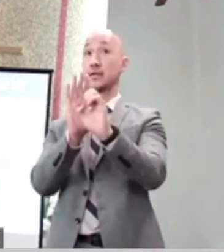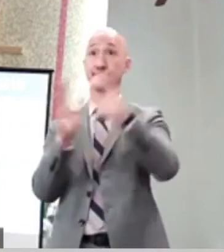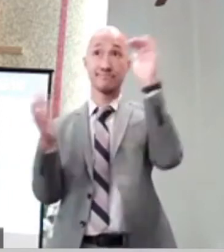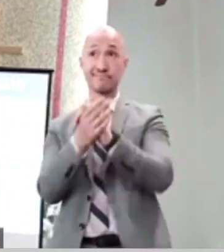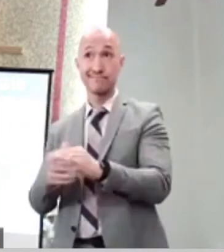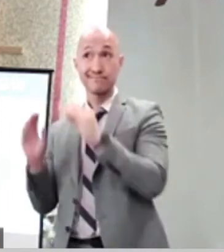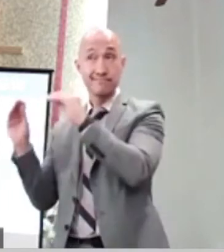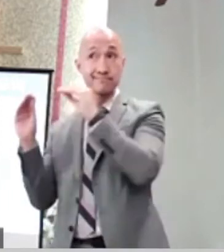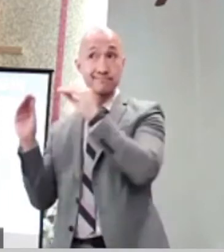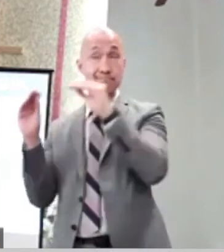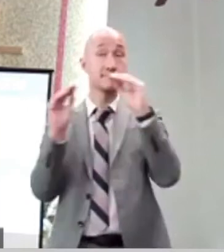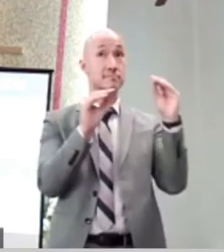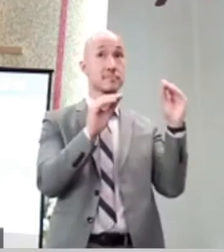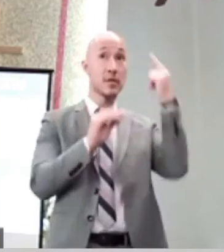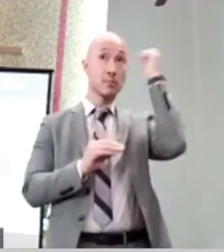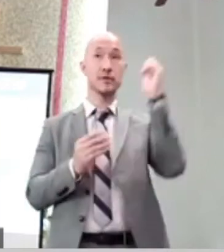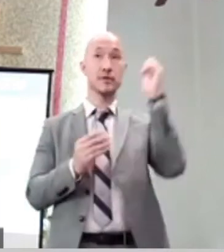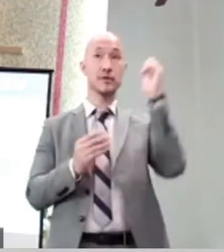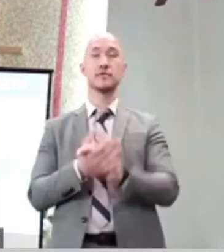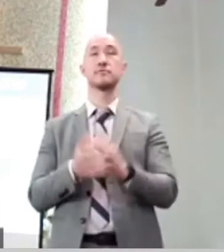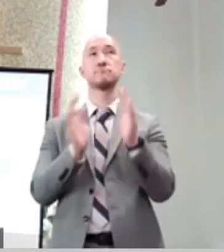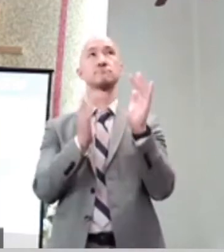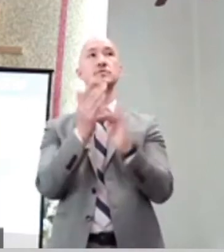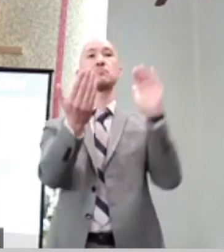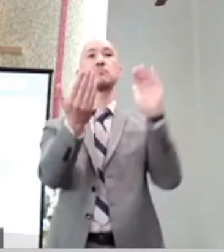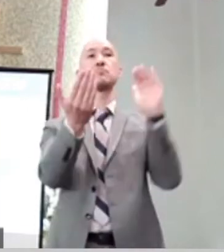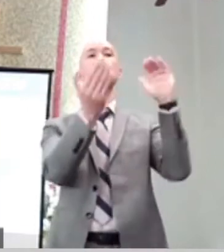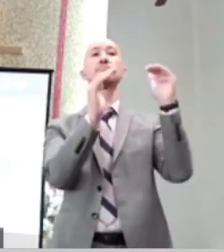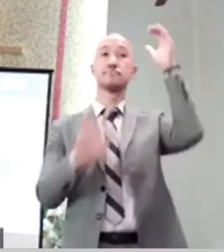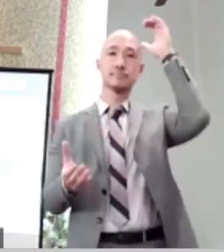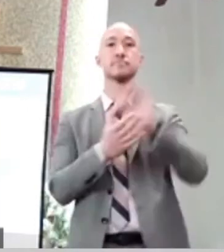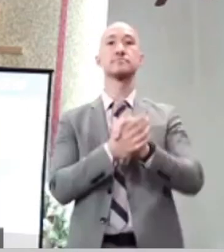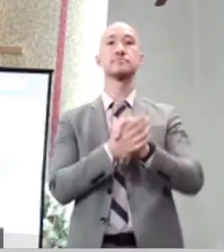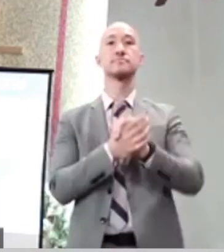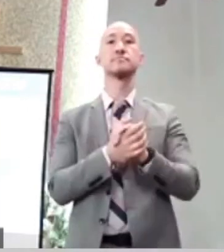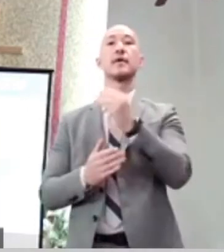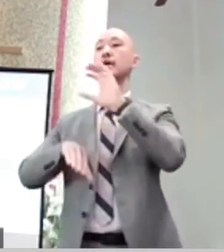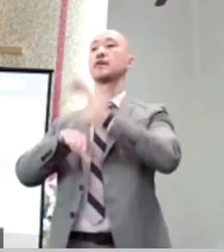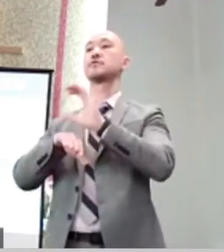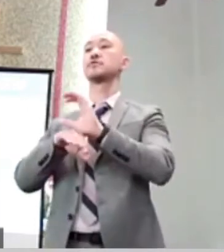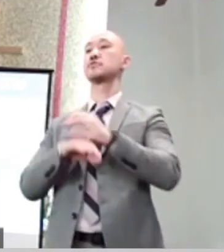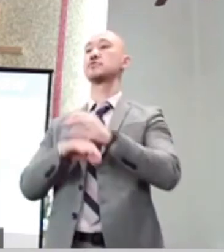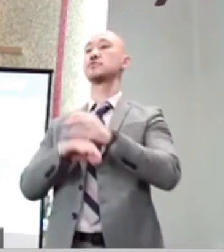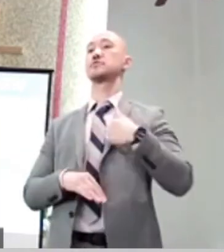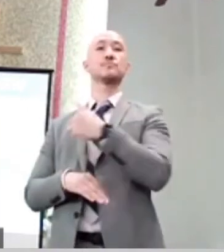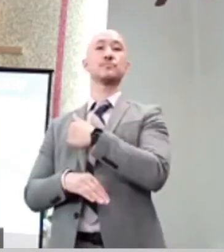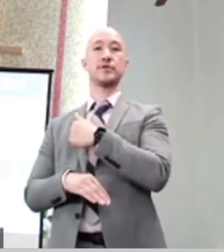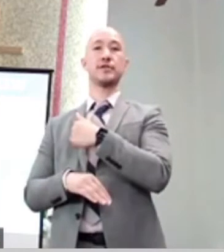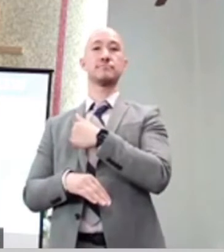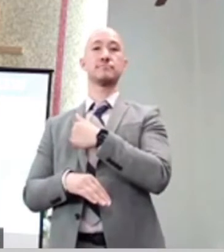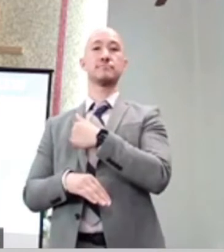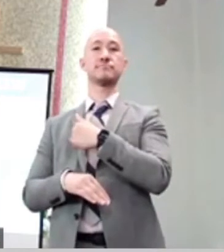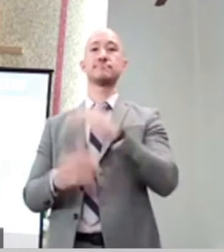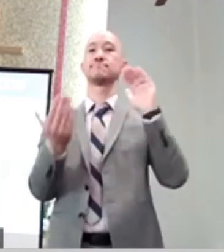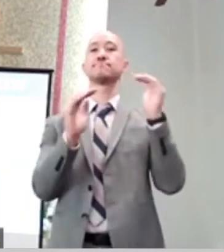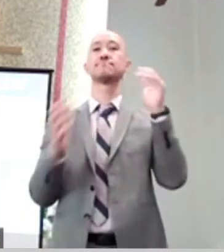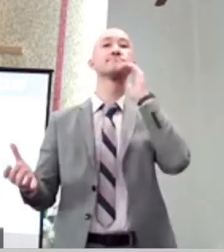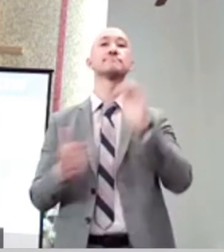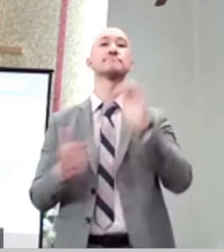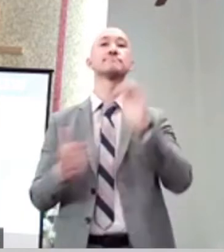Because marriage is something that God has given us that is partly physical, but it is